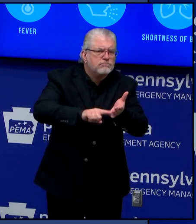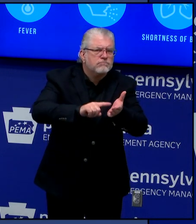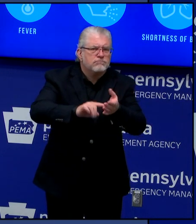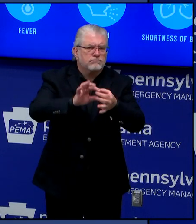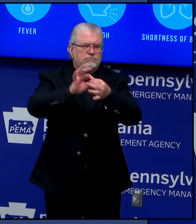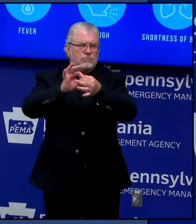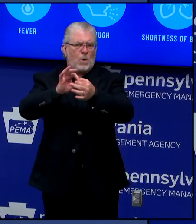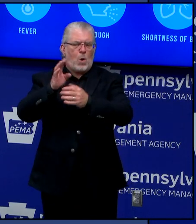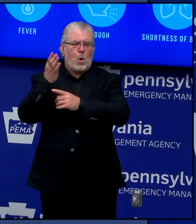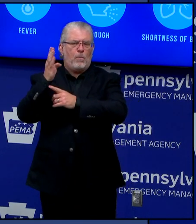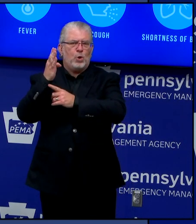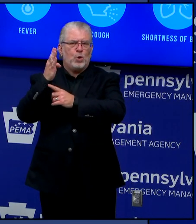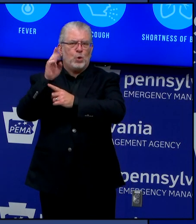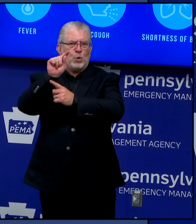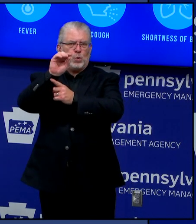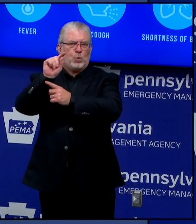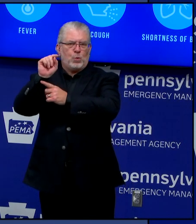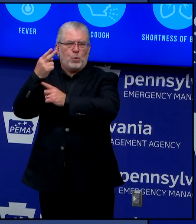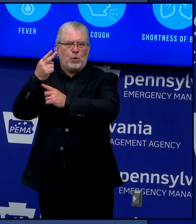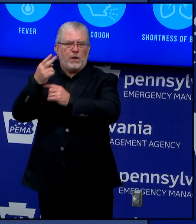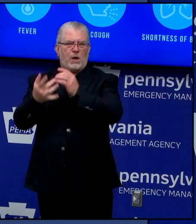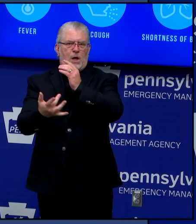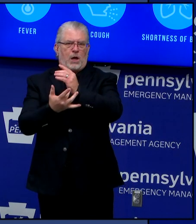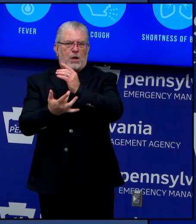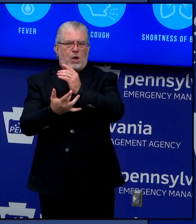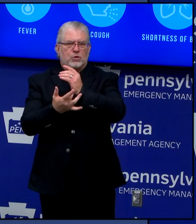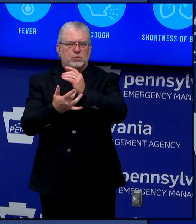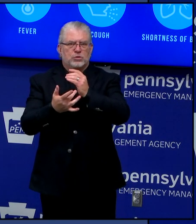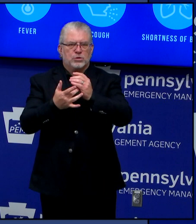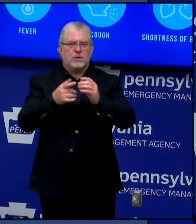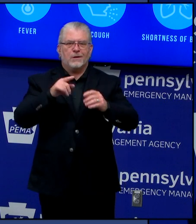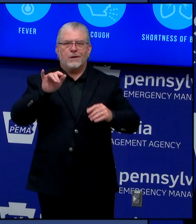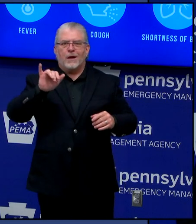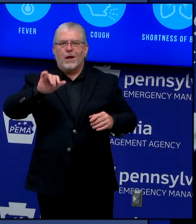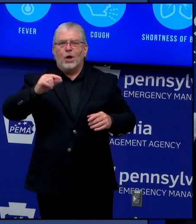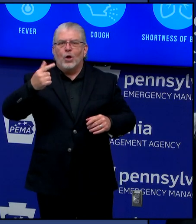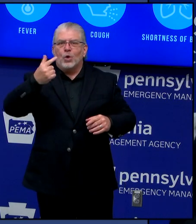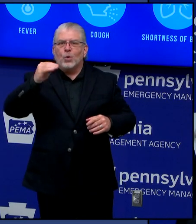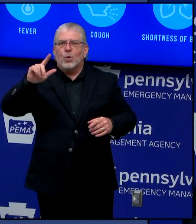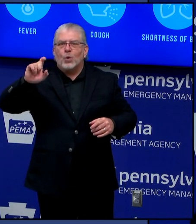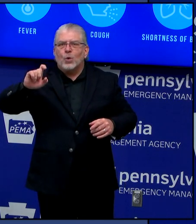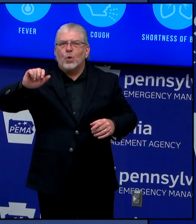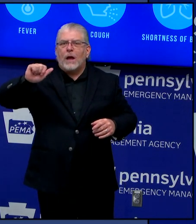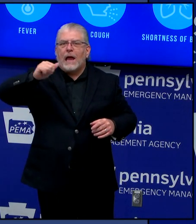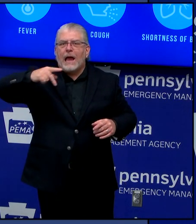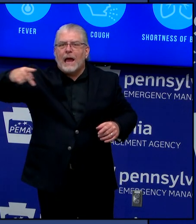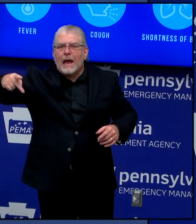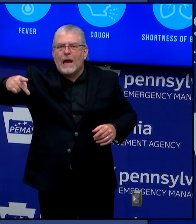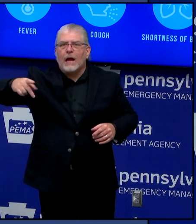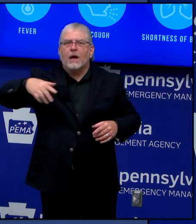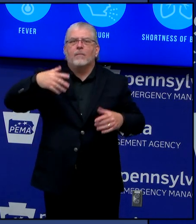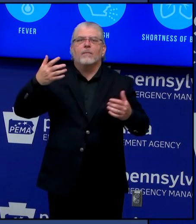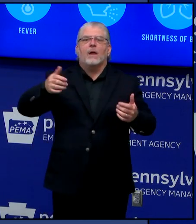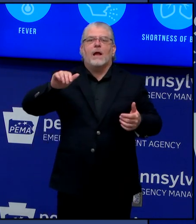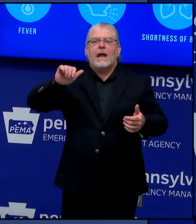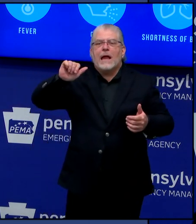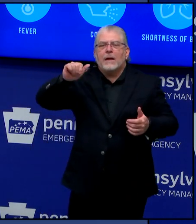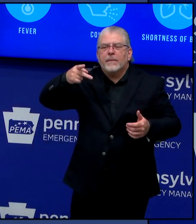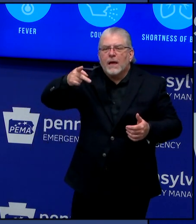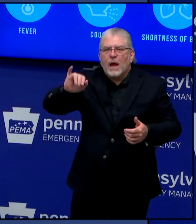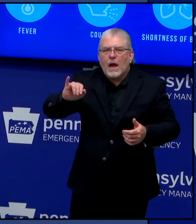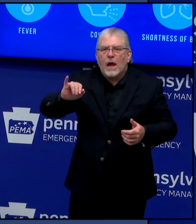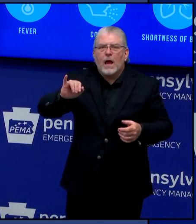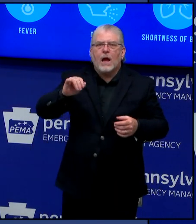Google, Apple API, some other vendor, or developing its own? So we are looking at the different types of Bluetooth technology